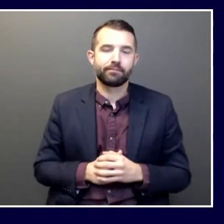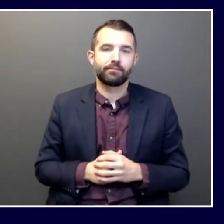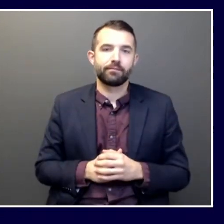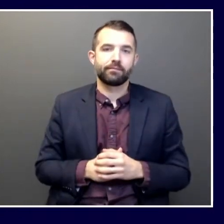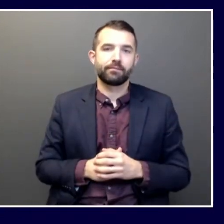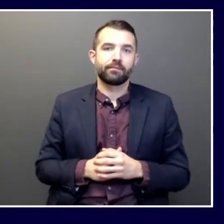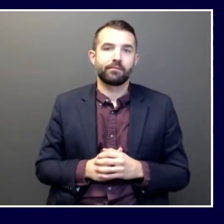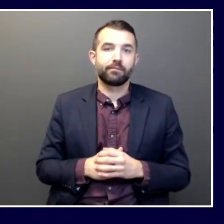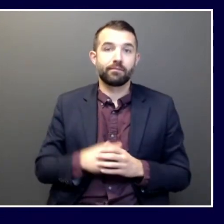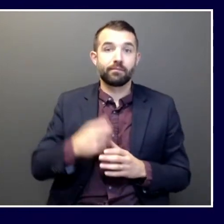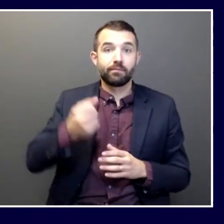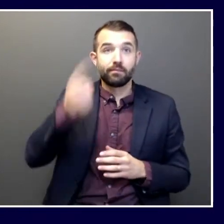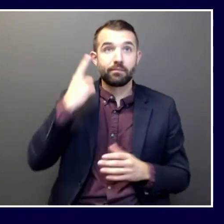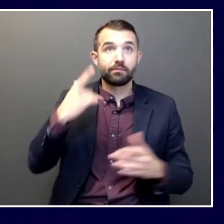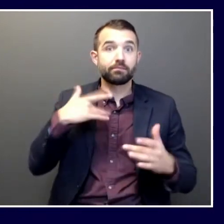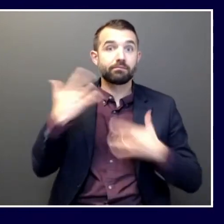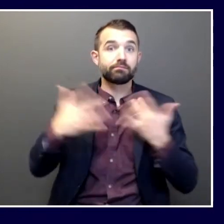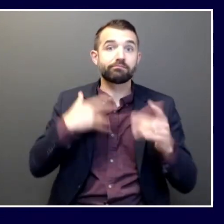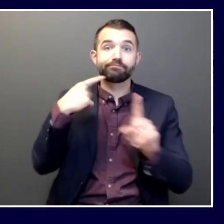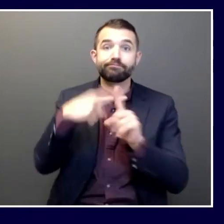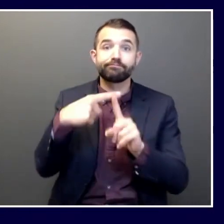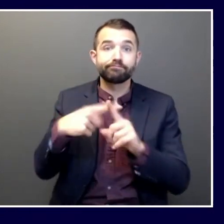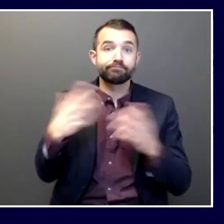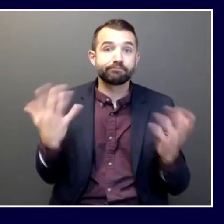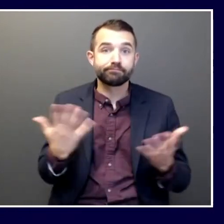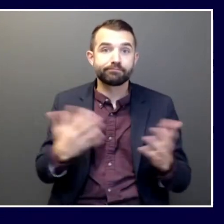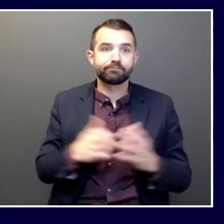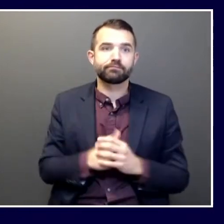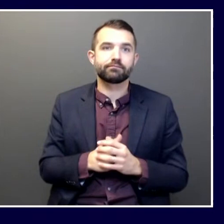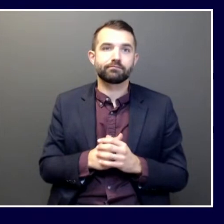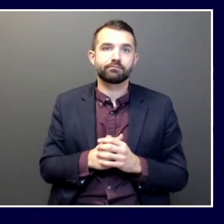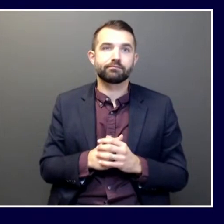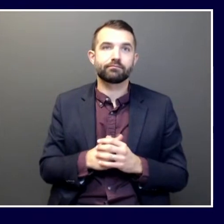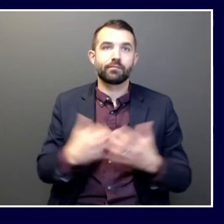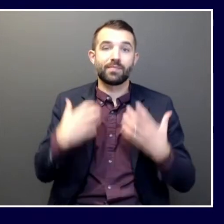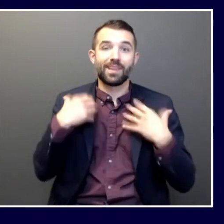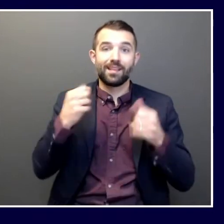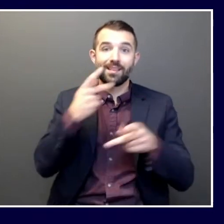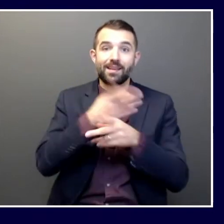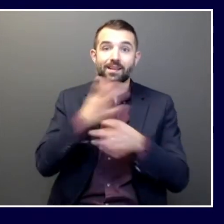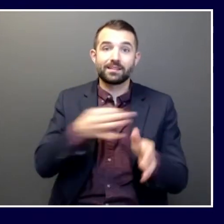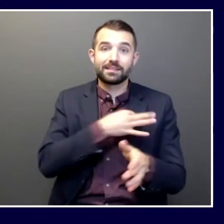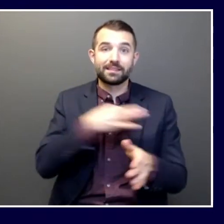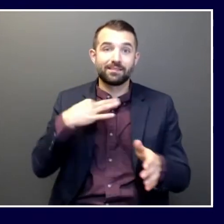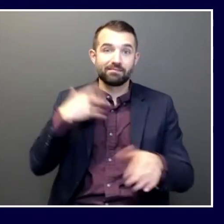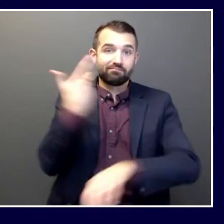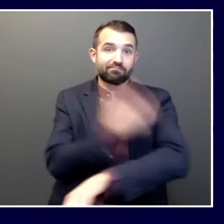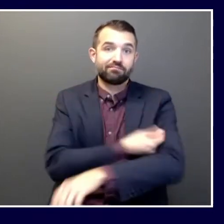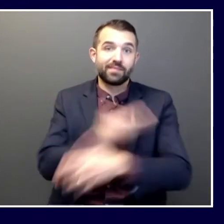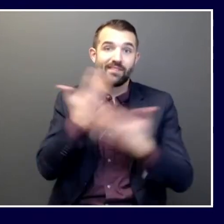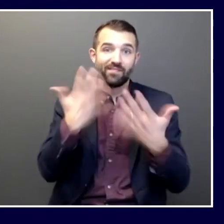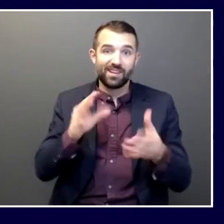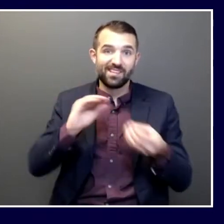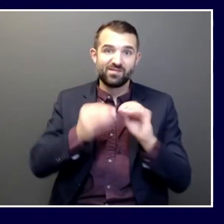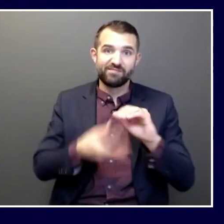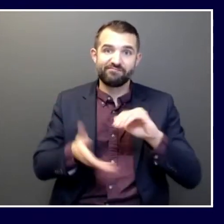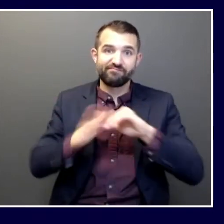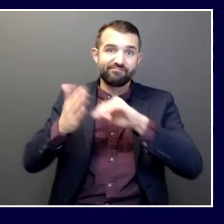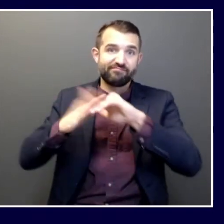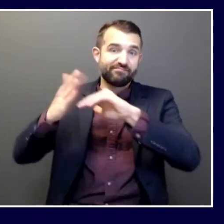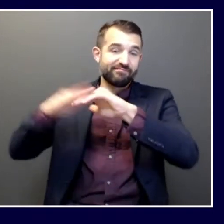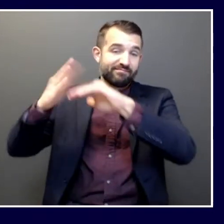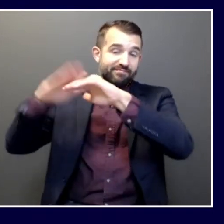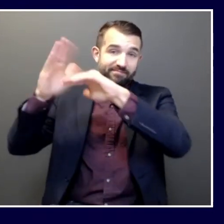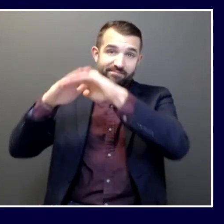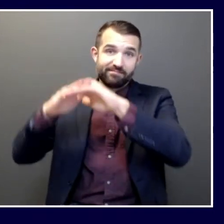are working with Maine Health, all of our healthcare facilities in the state of Maine, both broadly on policy options to